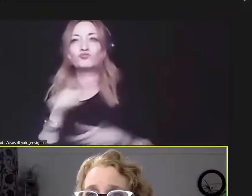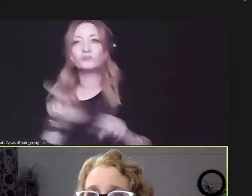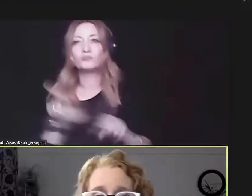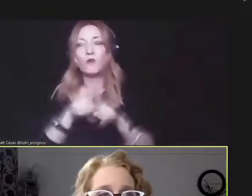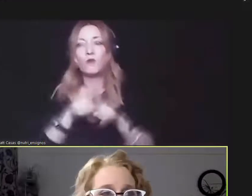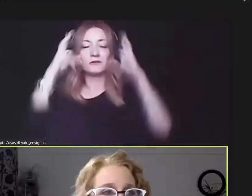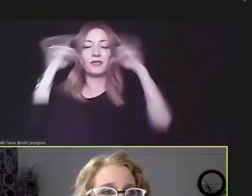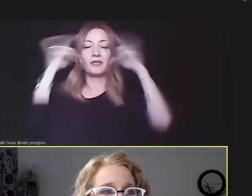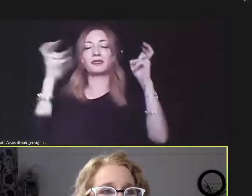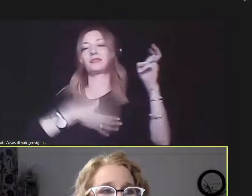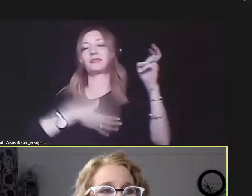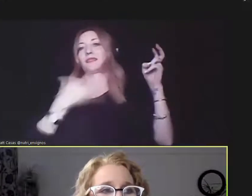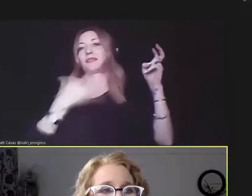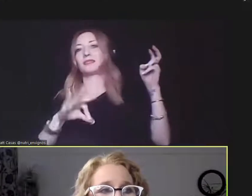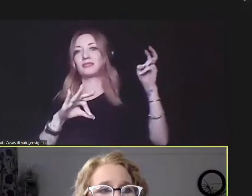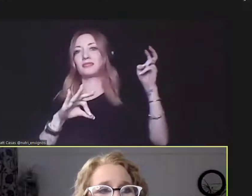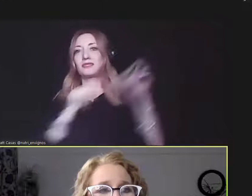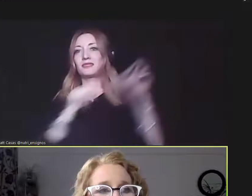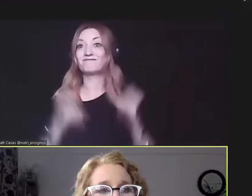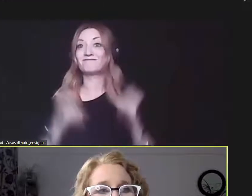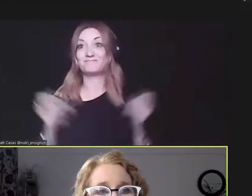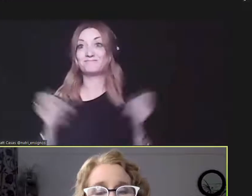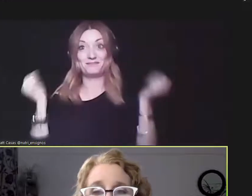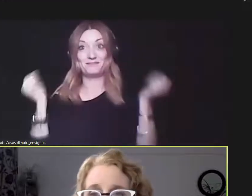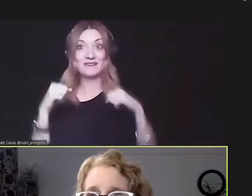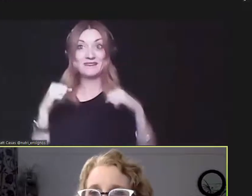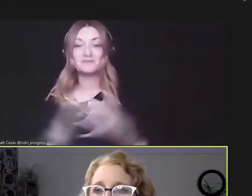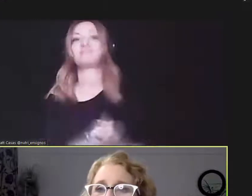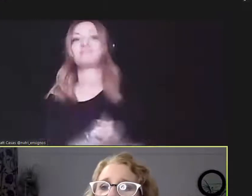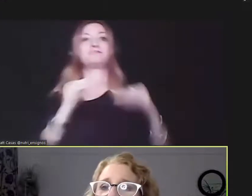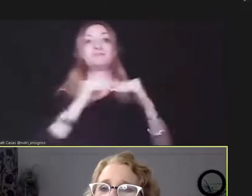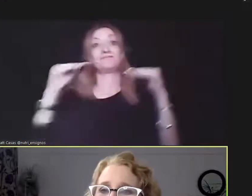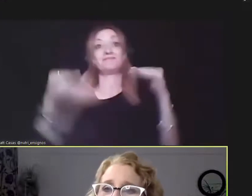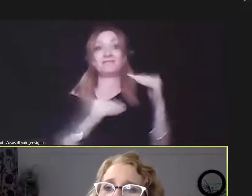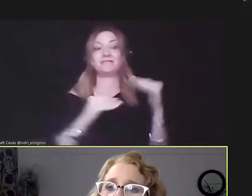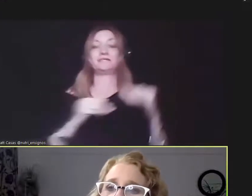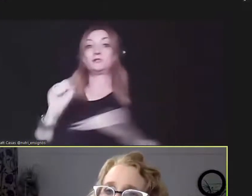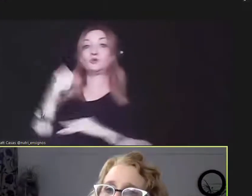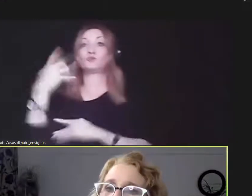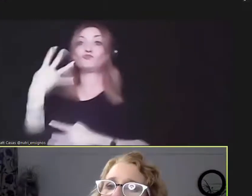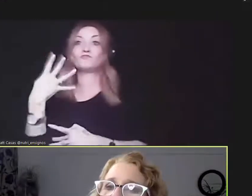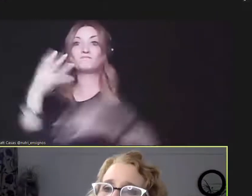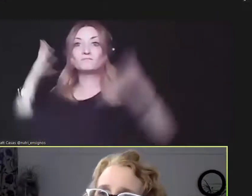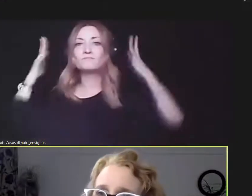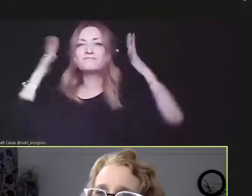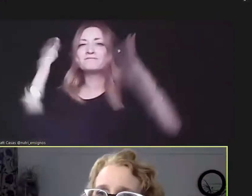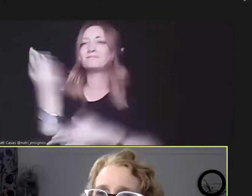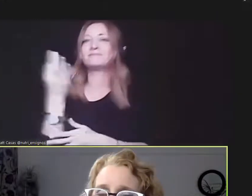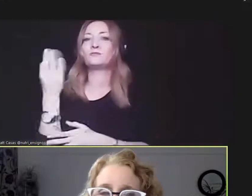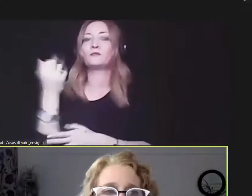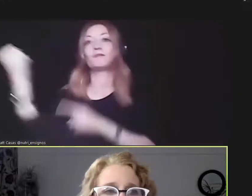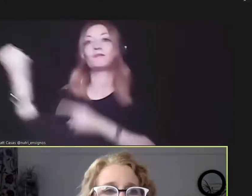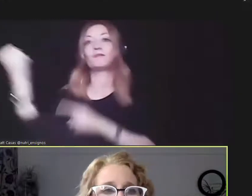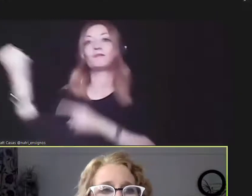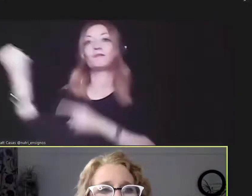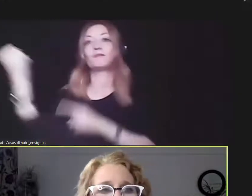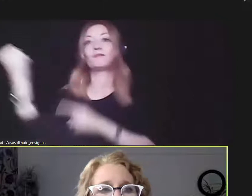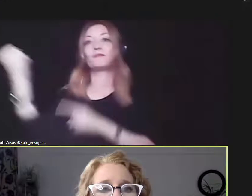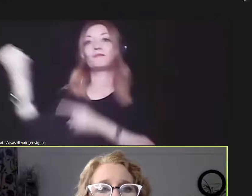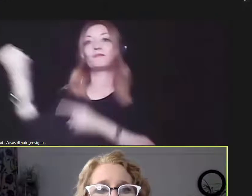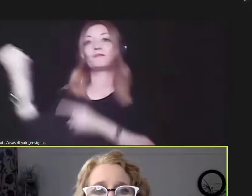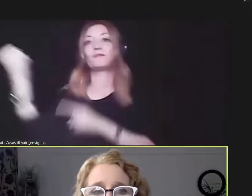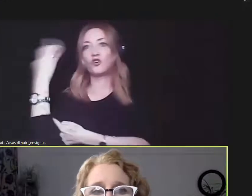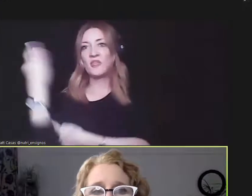is exercise. Physical activity gets the colon moving. And,